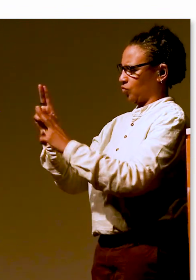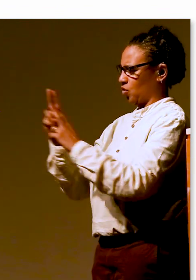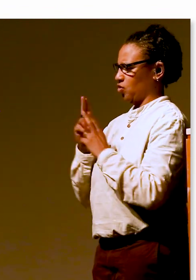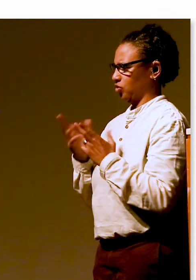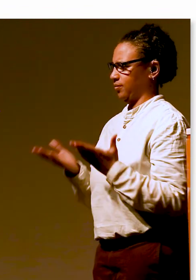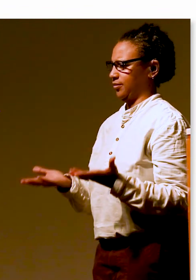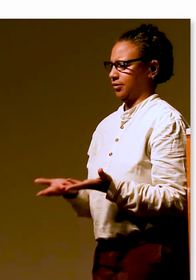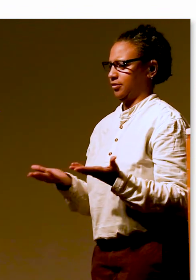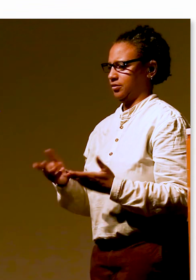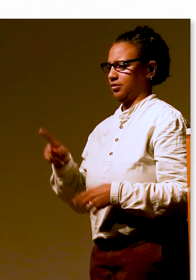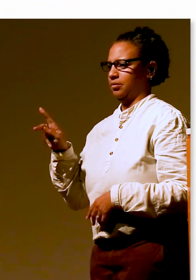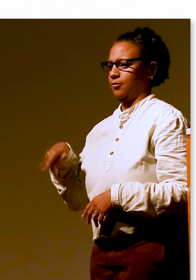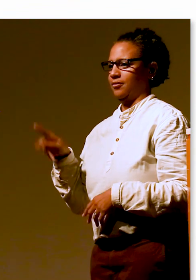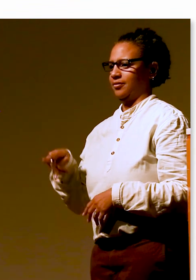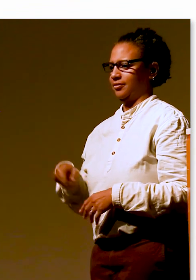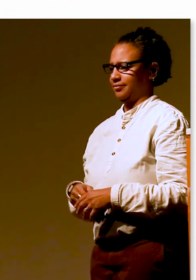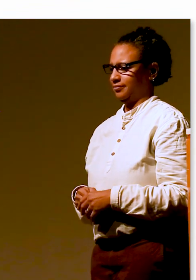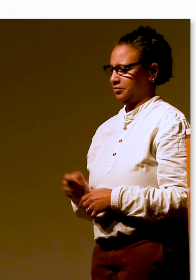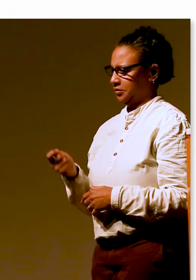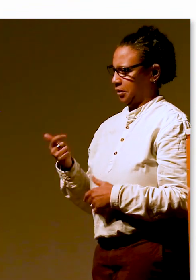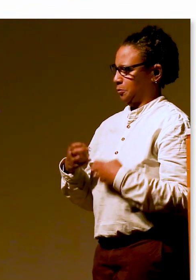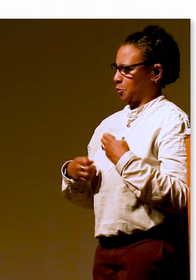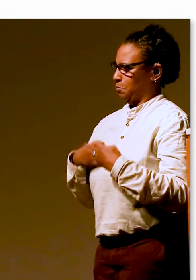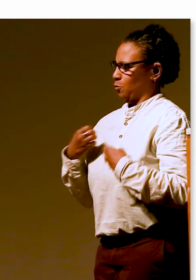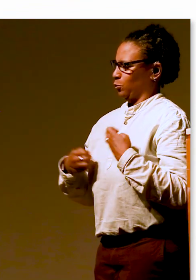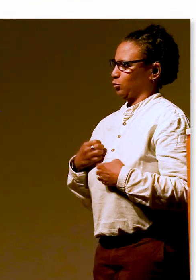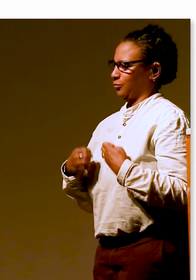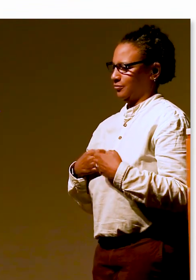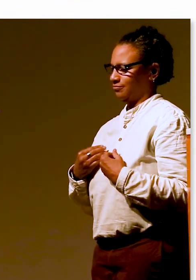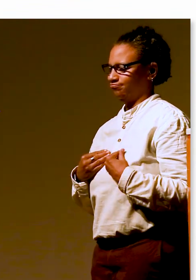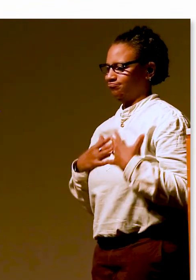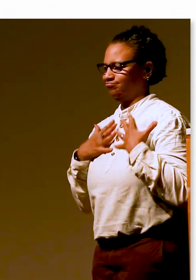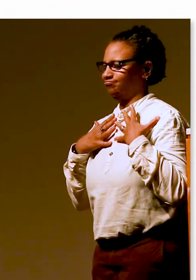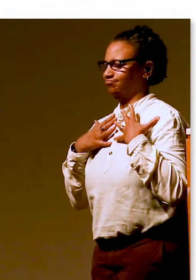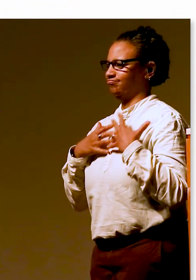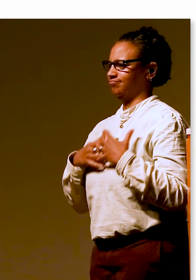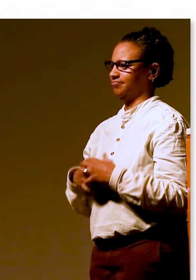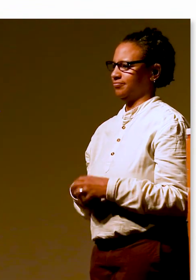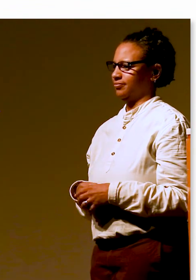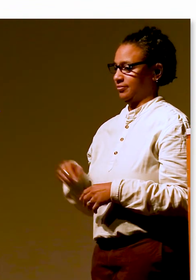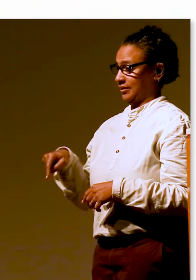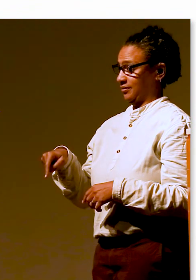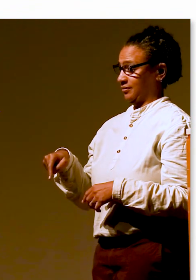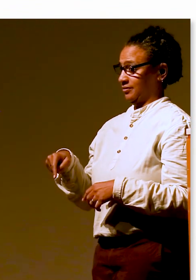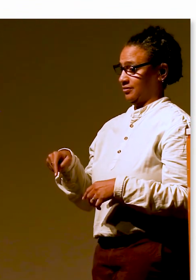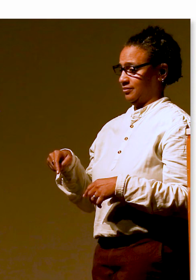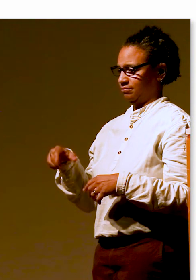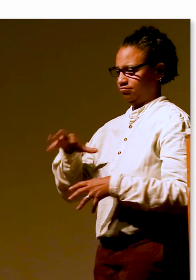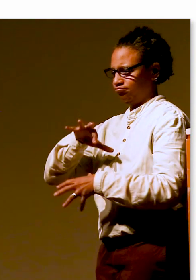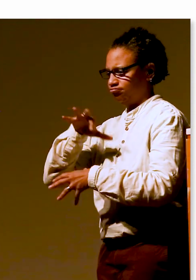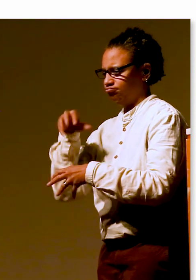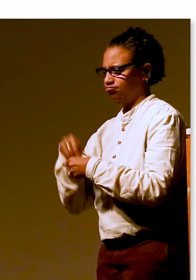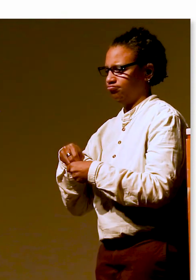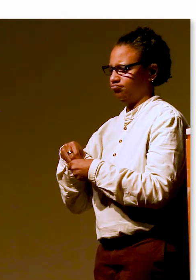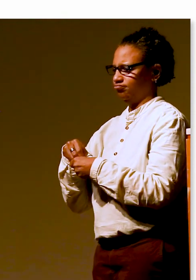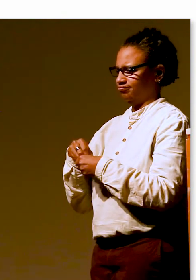and I'm almost emotional being invited in this way to give a talk in this